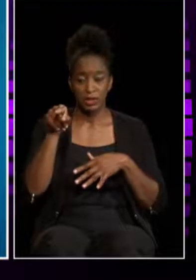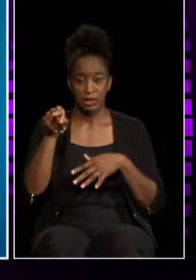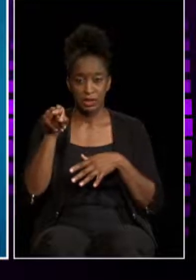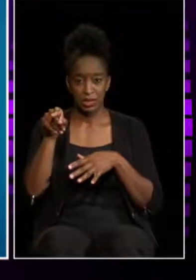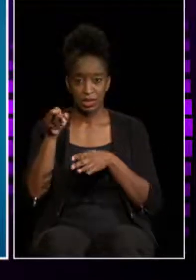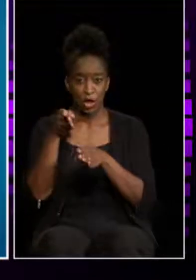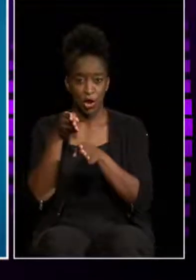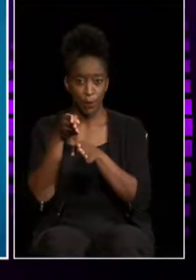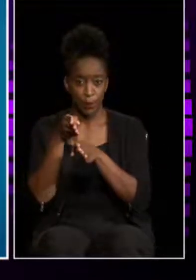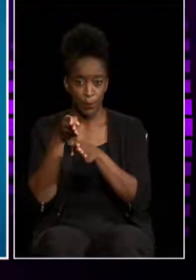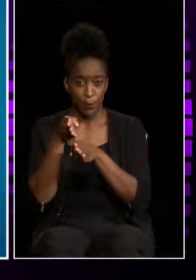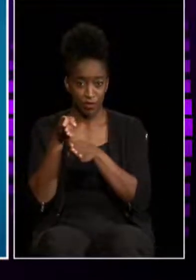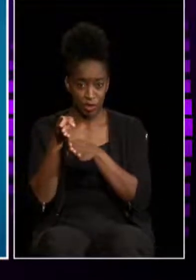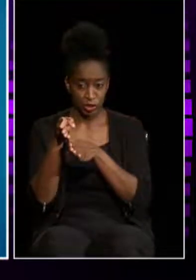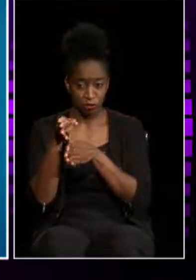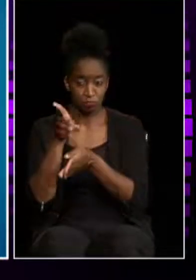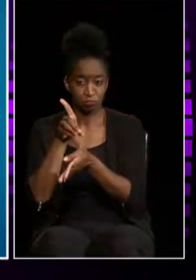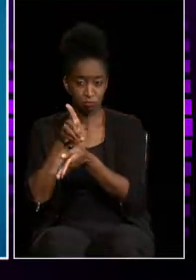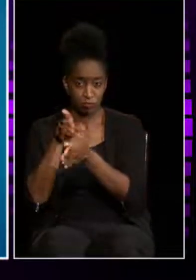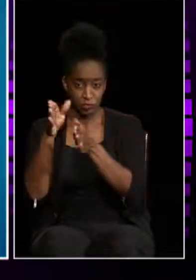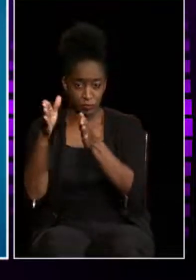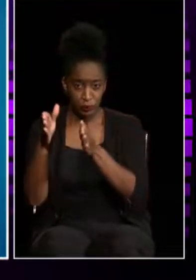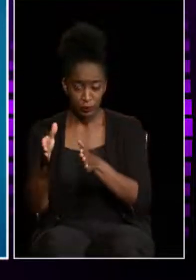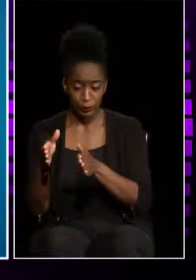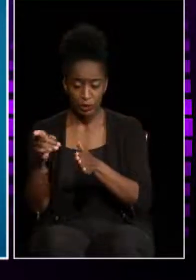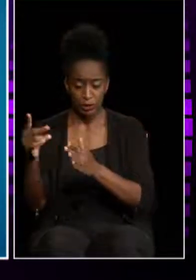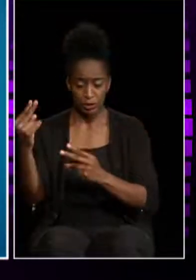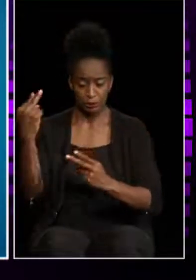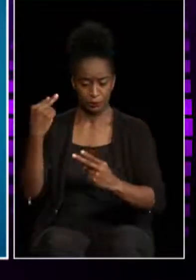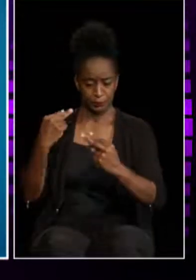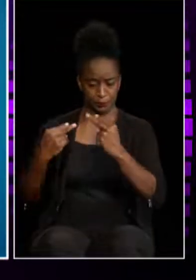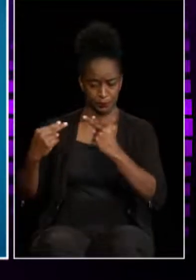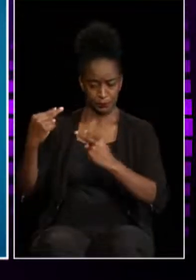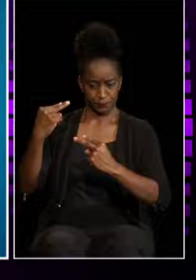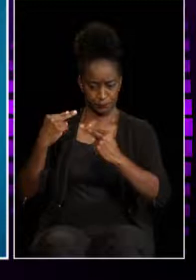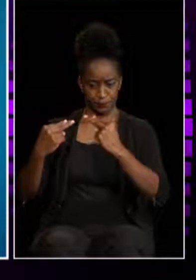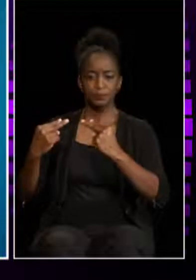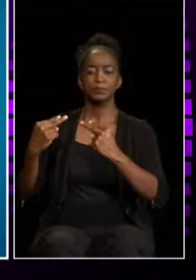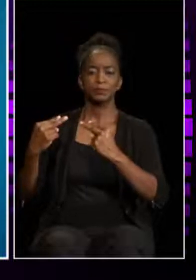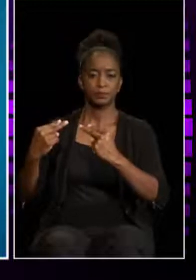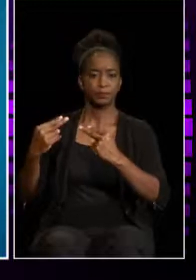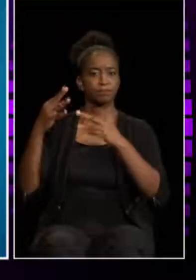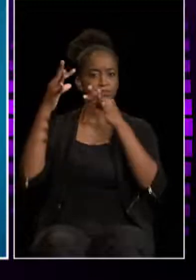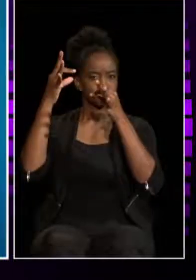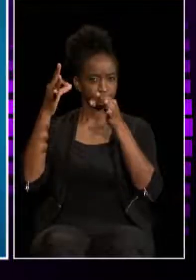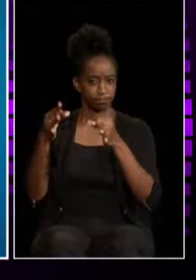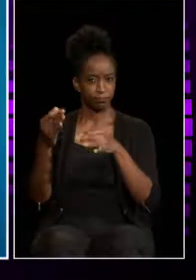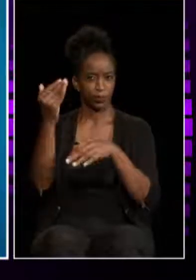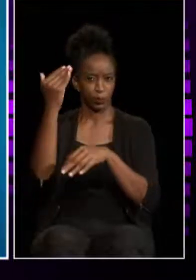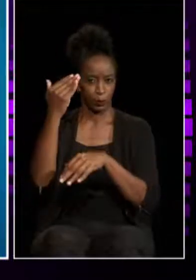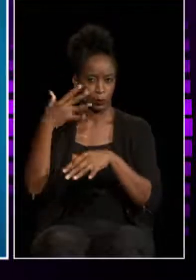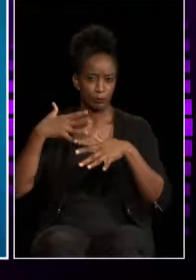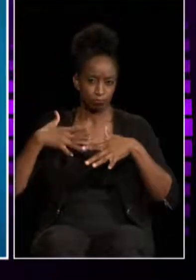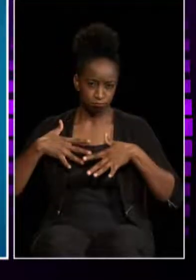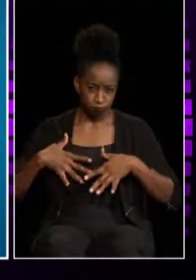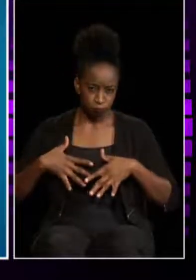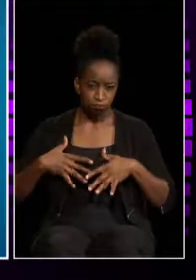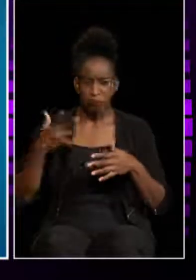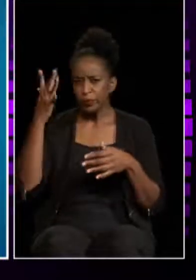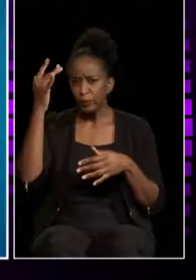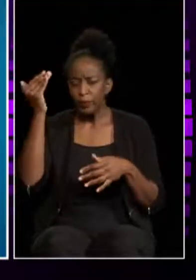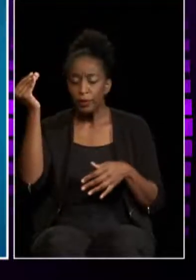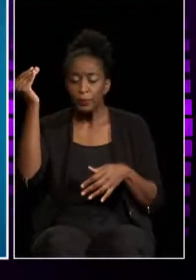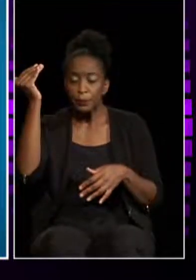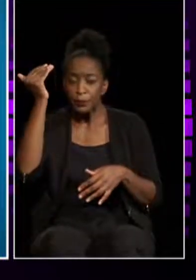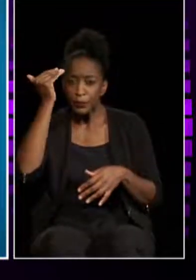disorder. It pretty much means that the brain has an imbalance chemically, and sometimes medication is needed in addition with